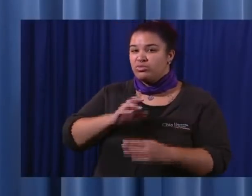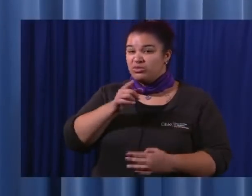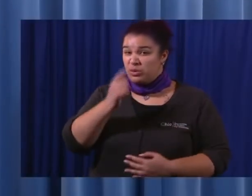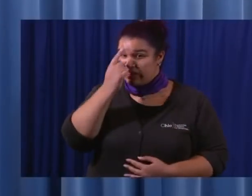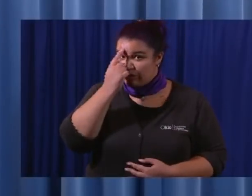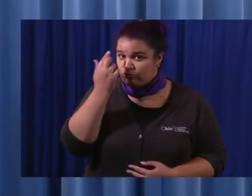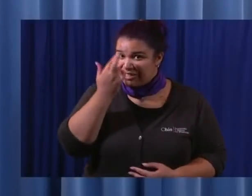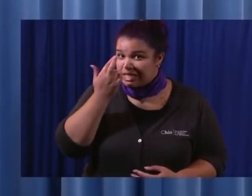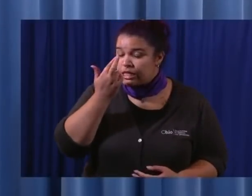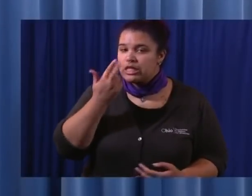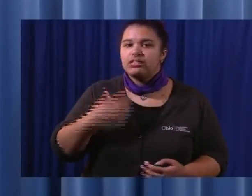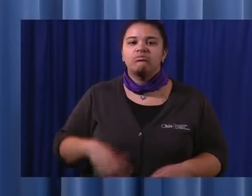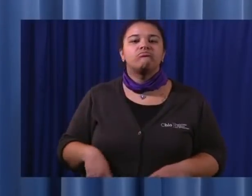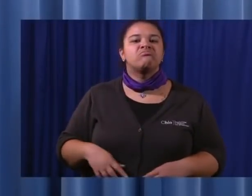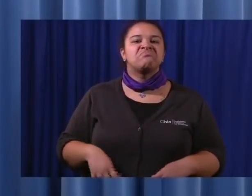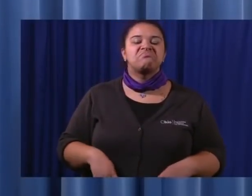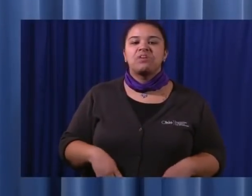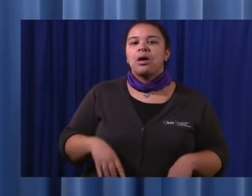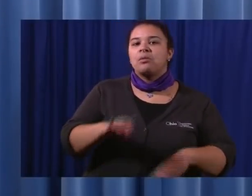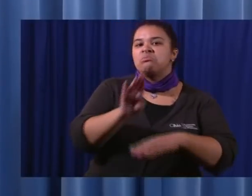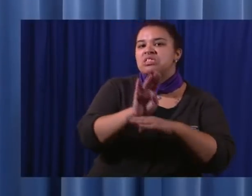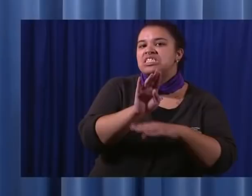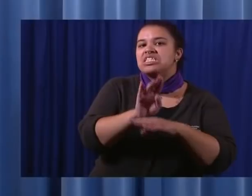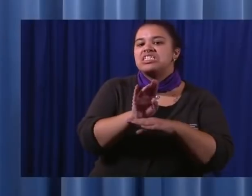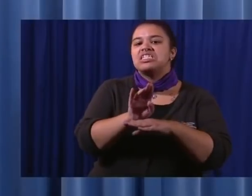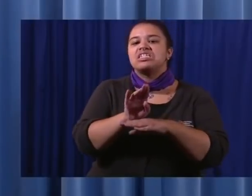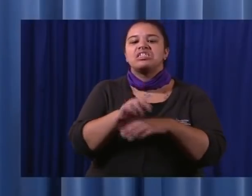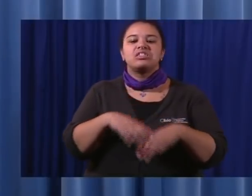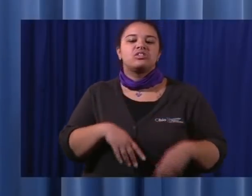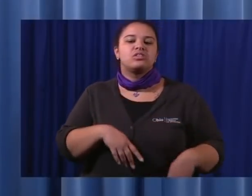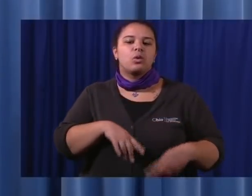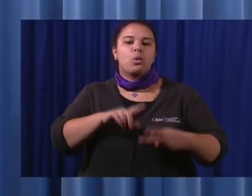certain businesses or gathering in certain places?